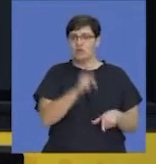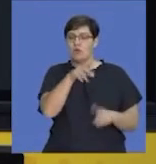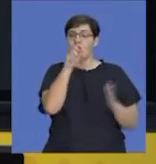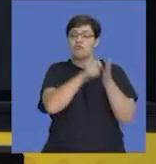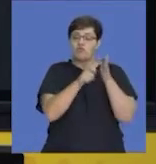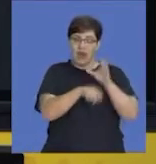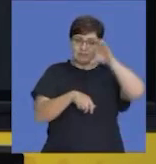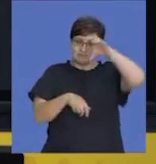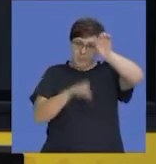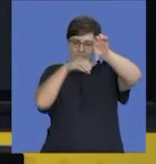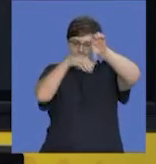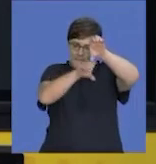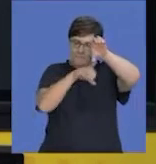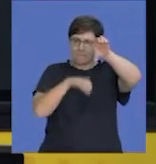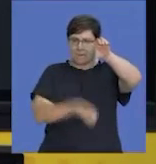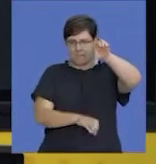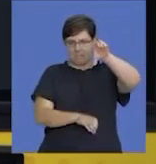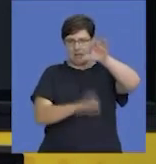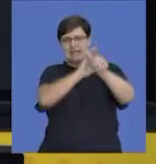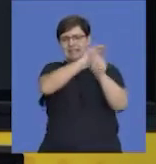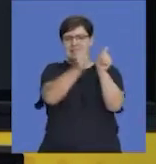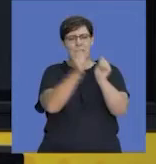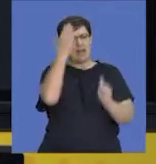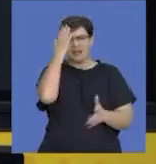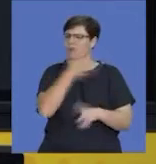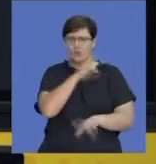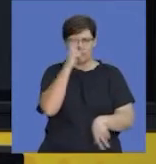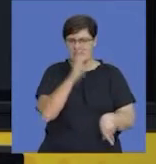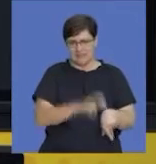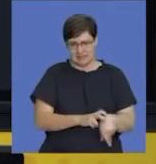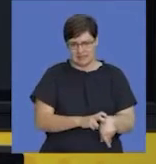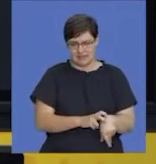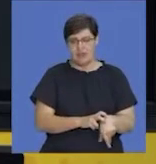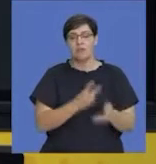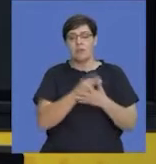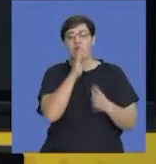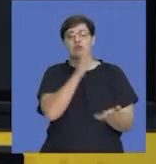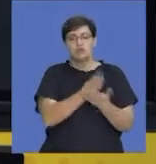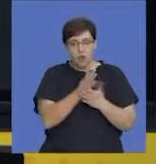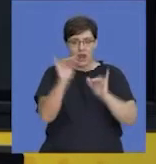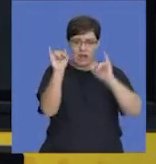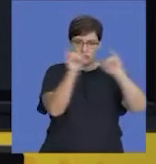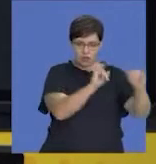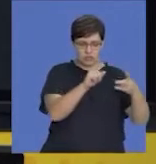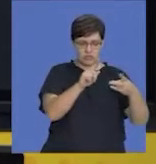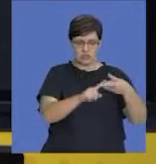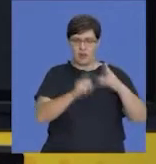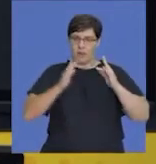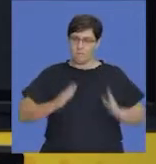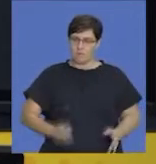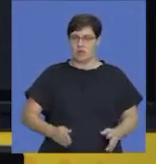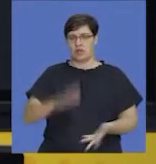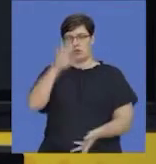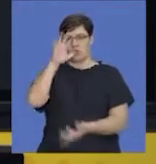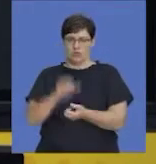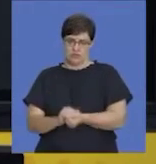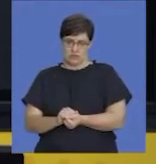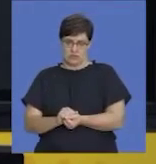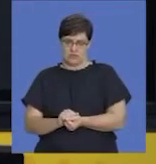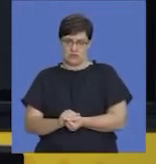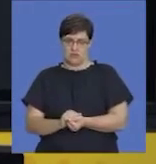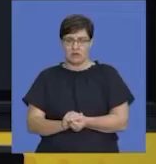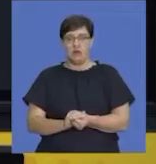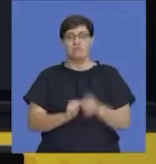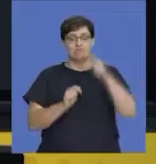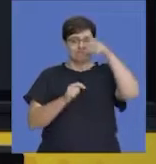to focus on writing a complete essay with paragraphs and ensure that you have an introduction, body, and conclusion, and ensure